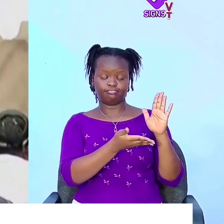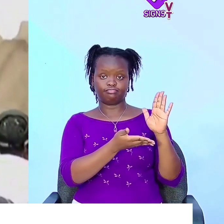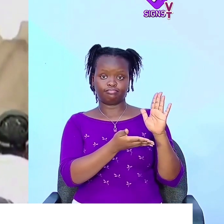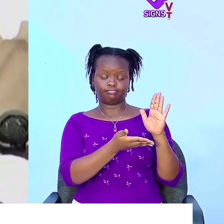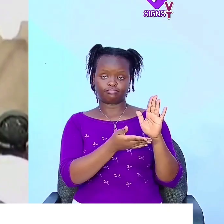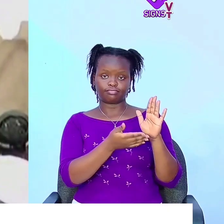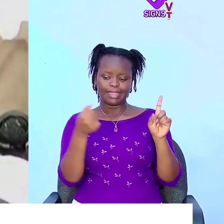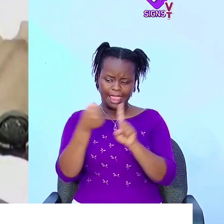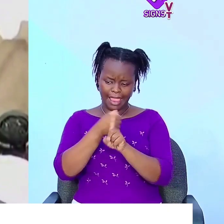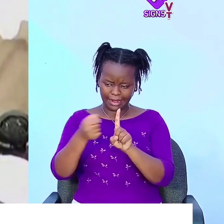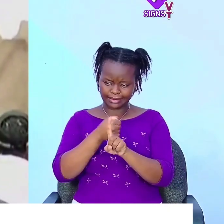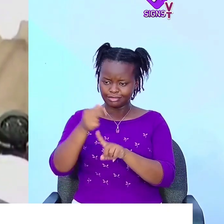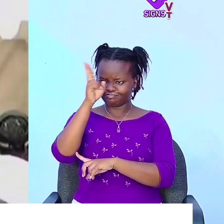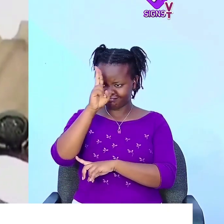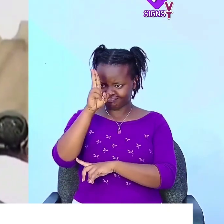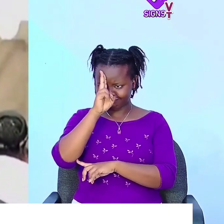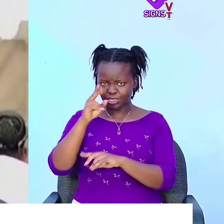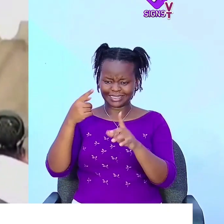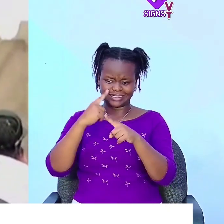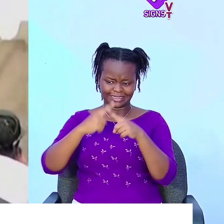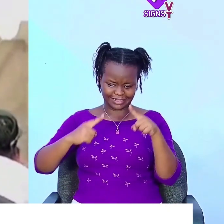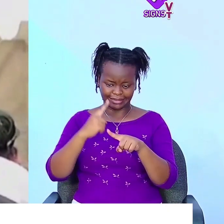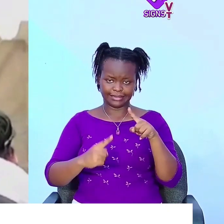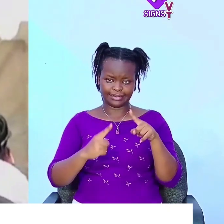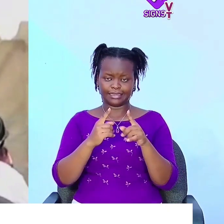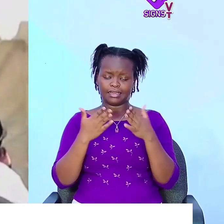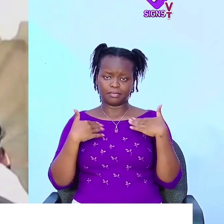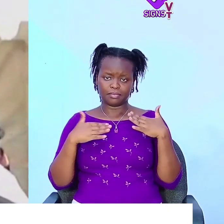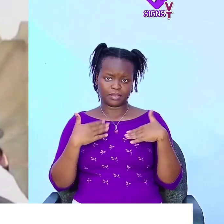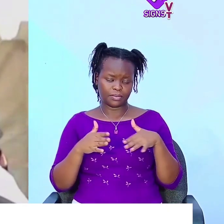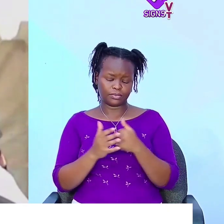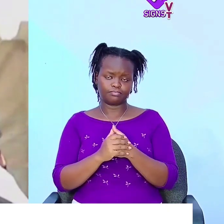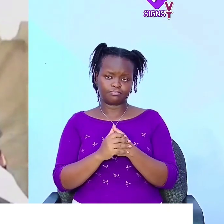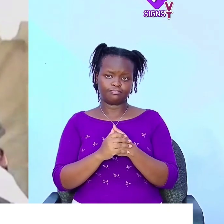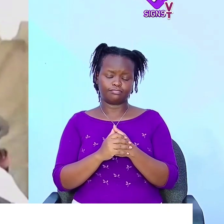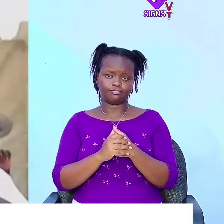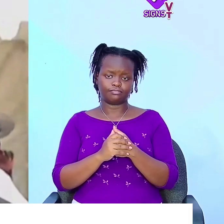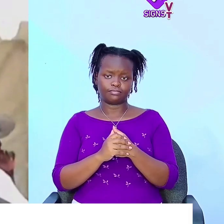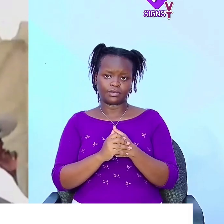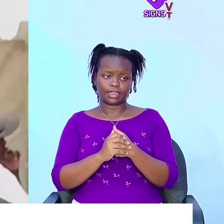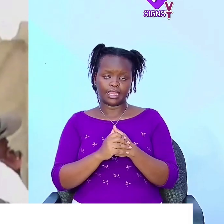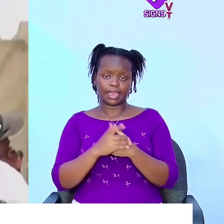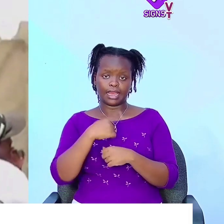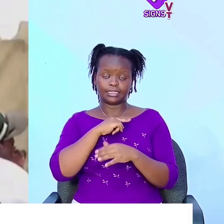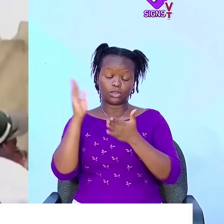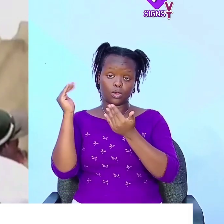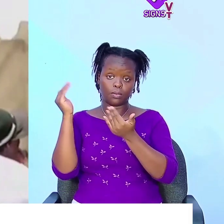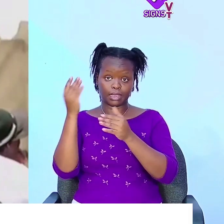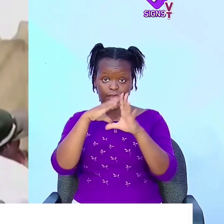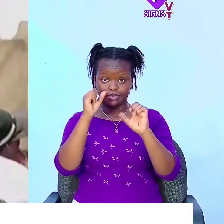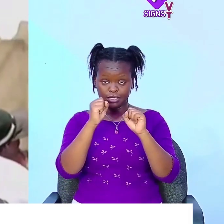police, the harassment by the police, the killing of innocent Kenyans. So we are looking forward to a president who will